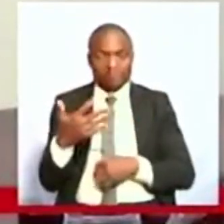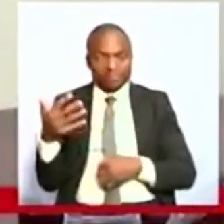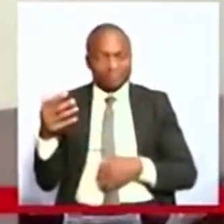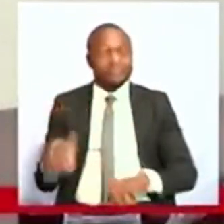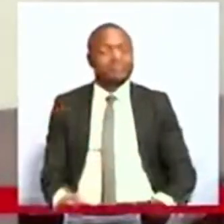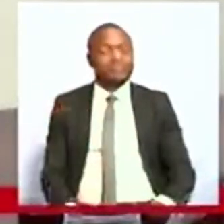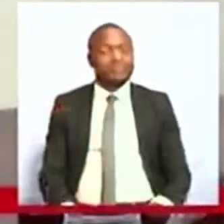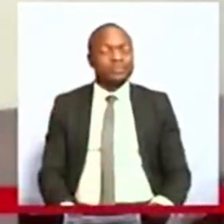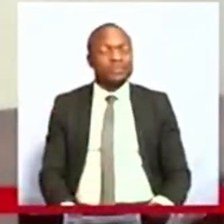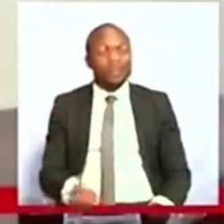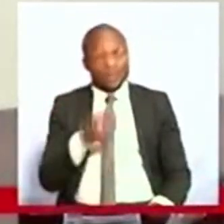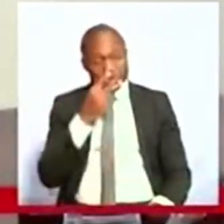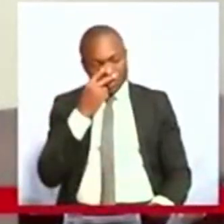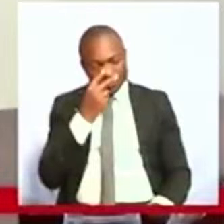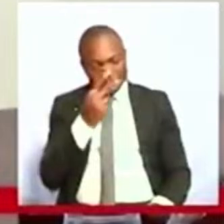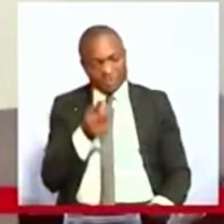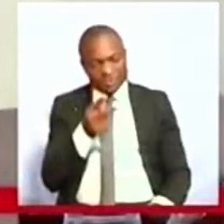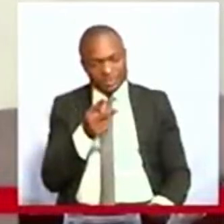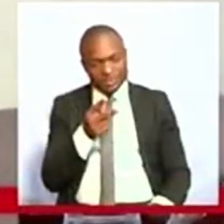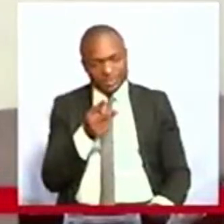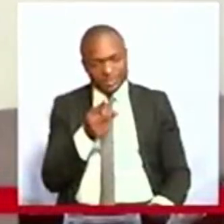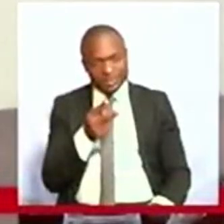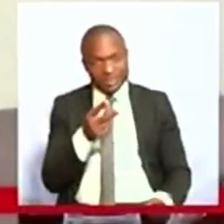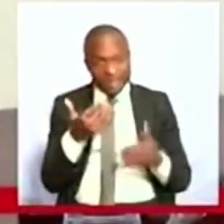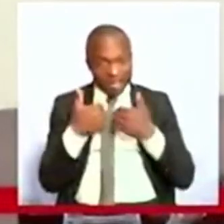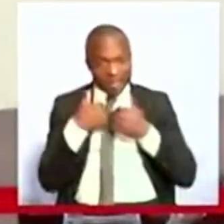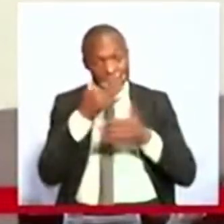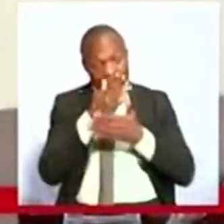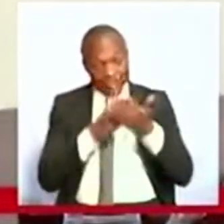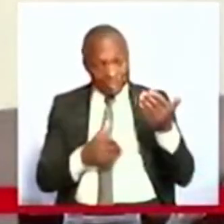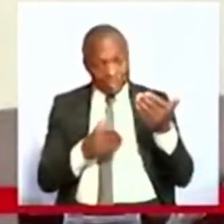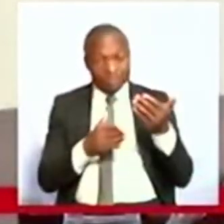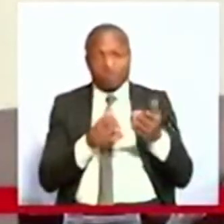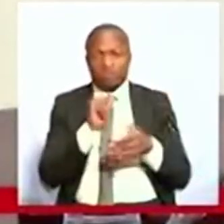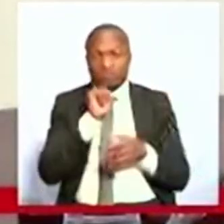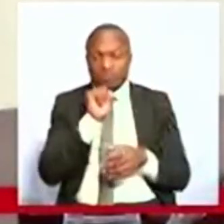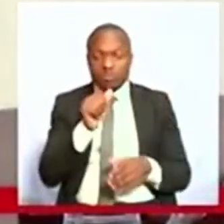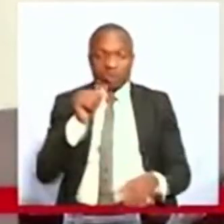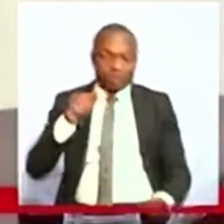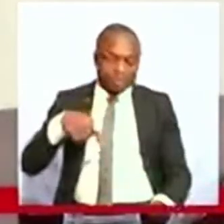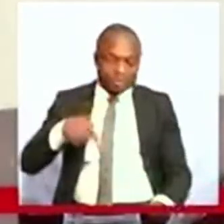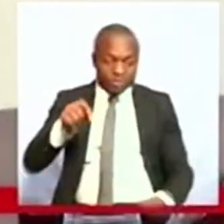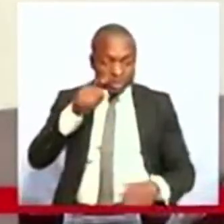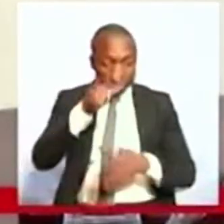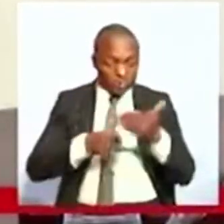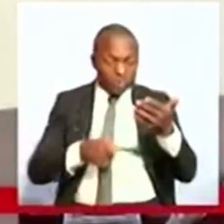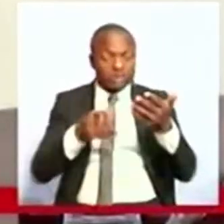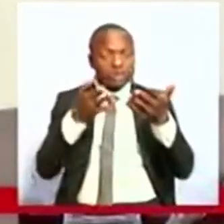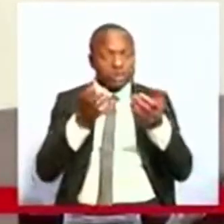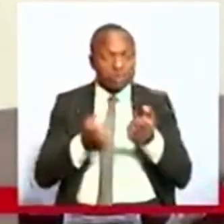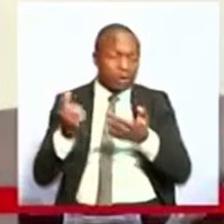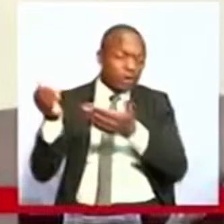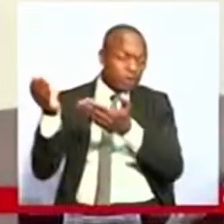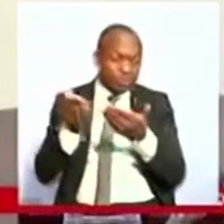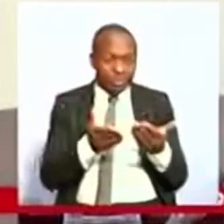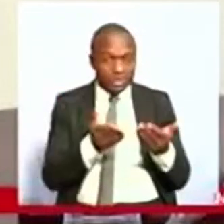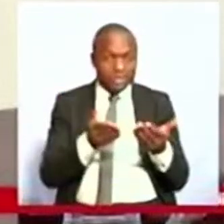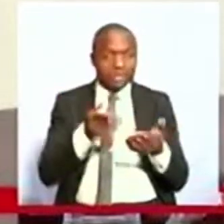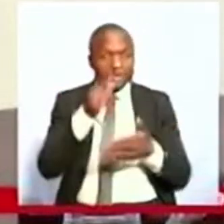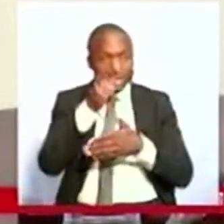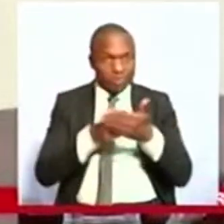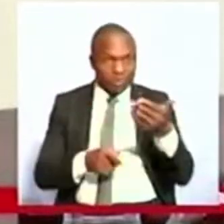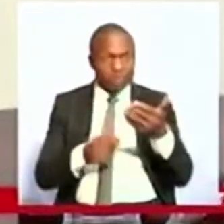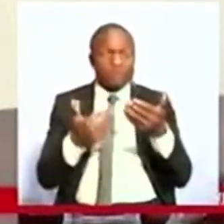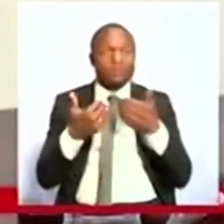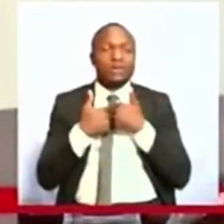So are we looking at are we having some consistency with what we are want to bring on board and what